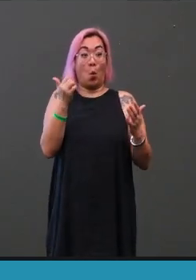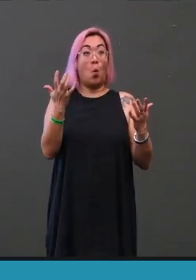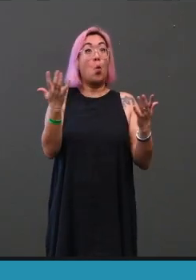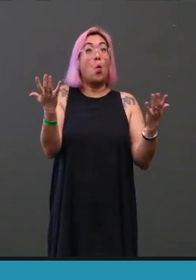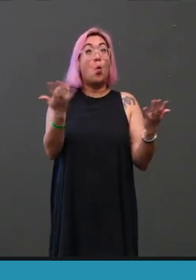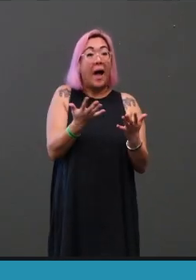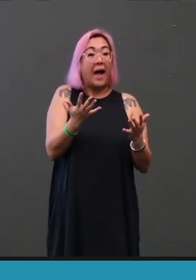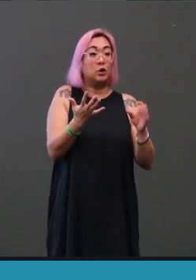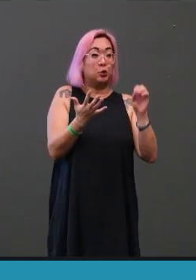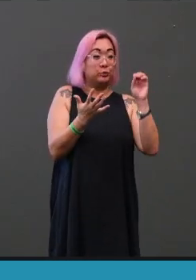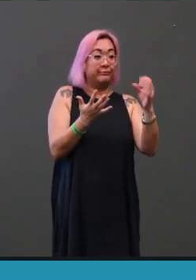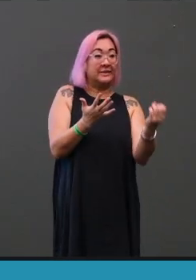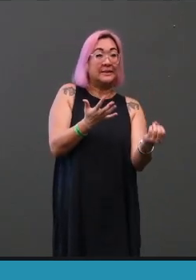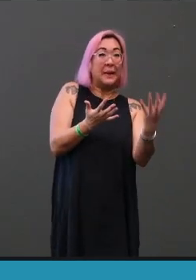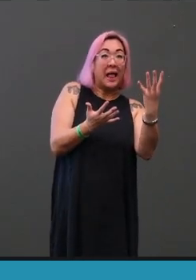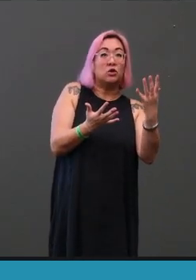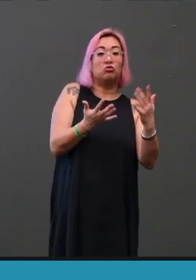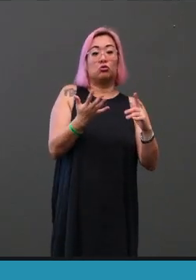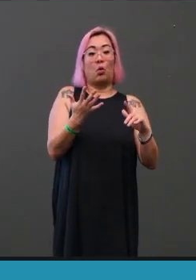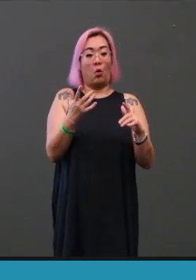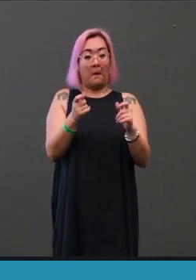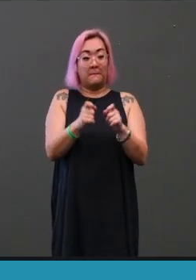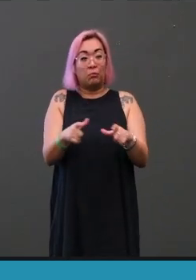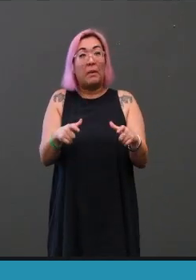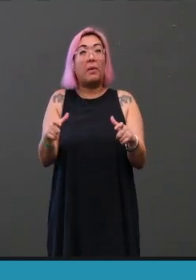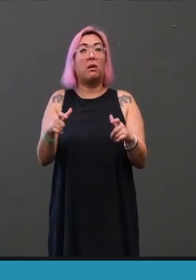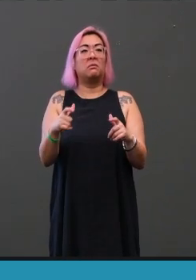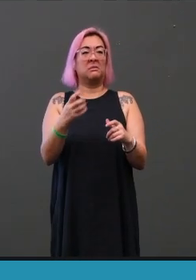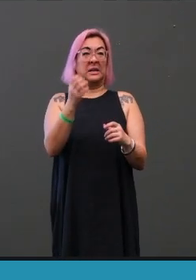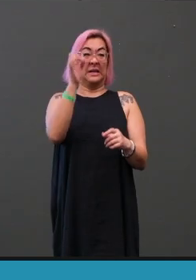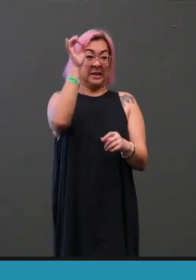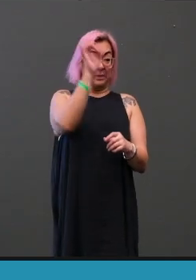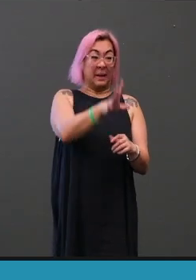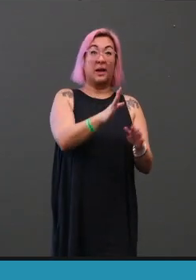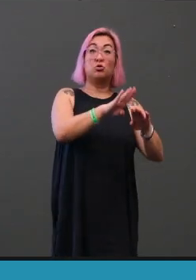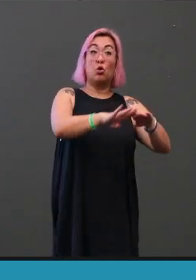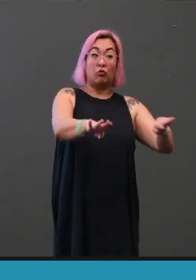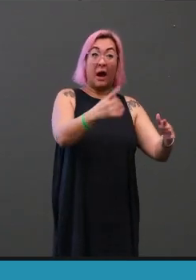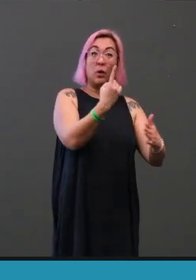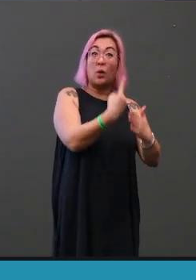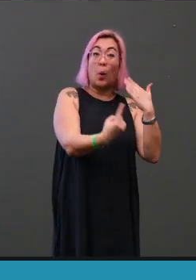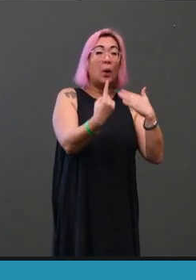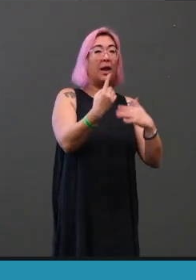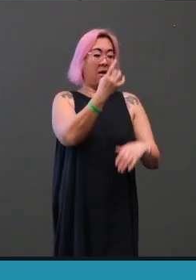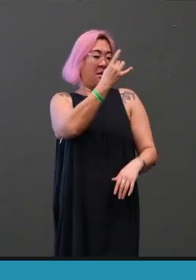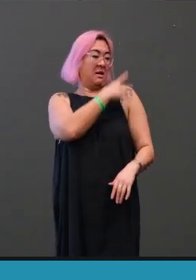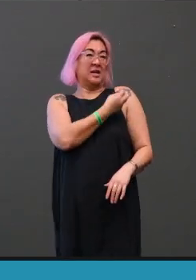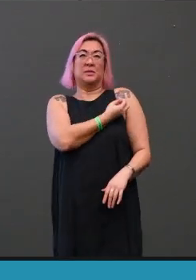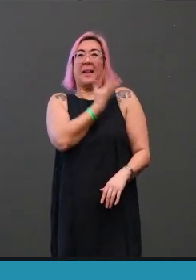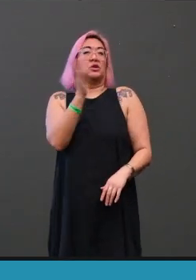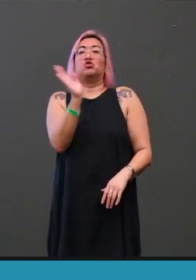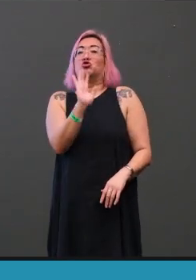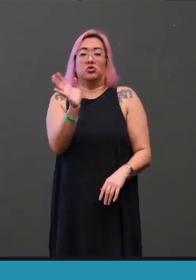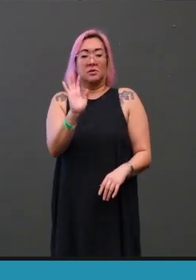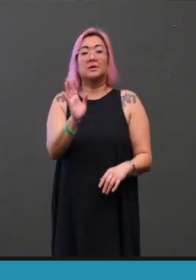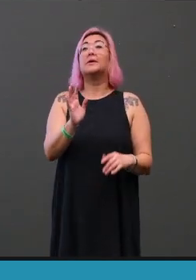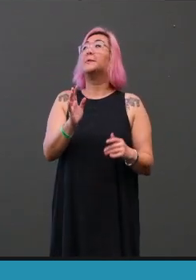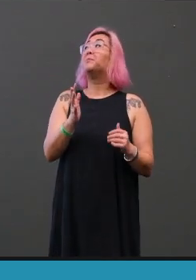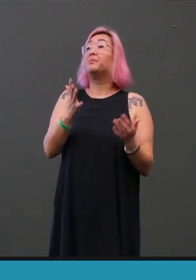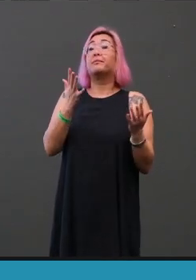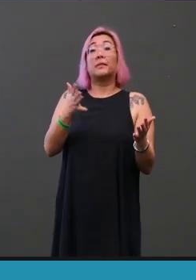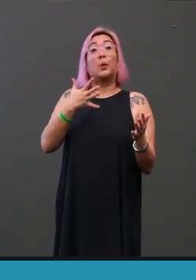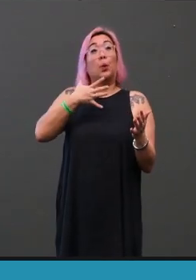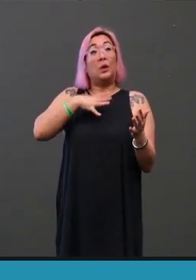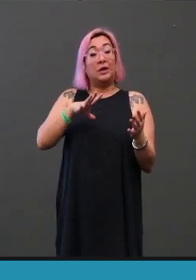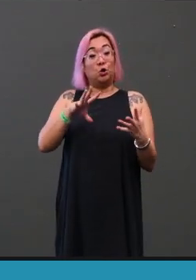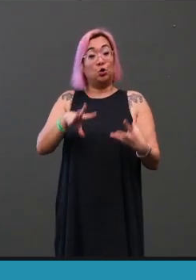walls or characters. And the ripples should only play in actual puddles. So to solve this, we need to draw out sprite masks.